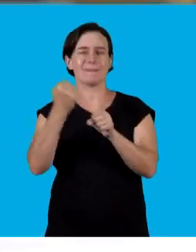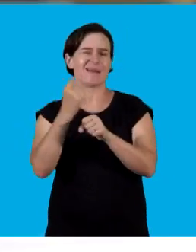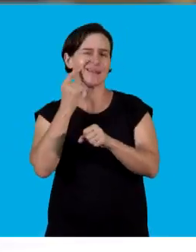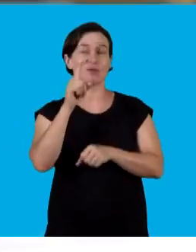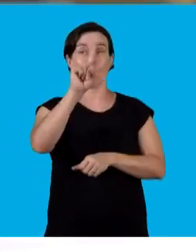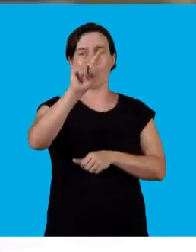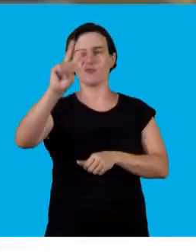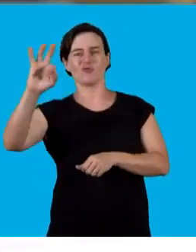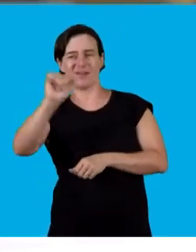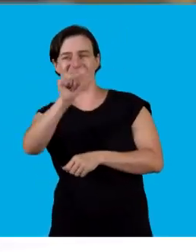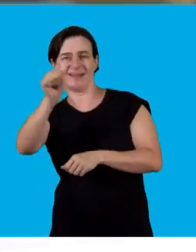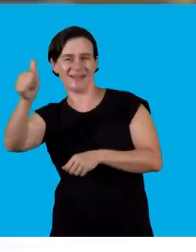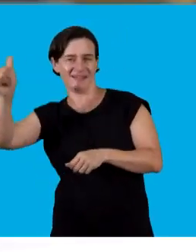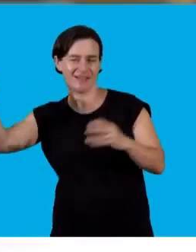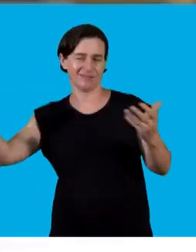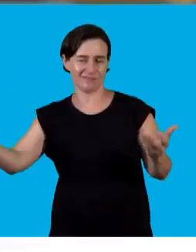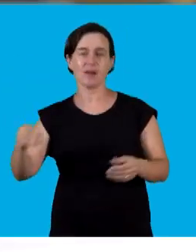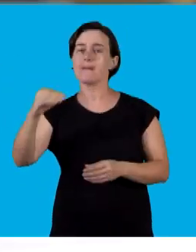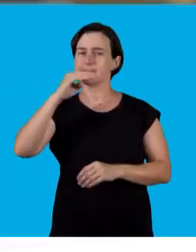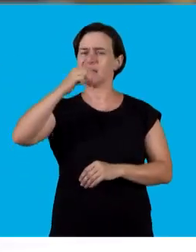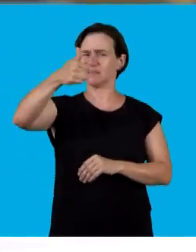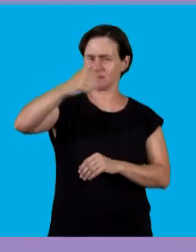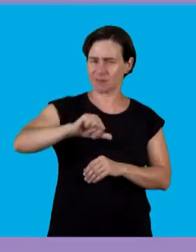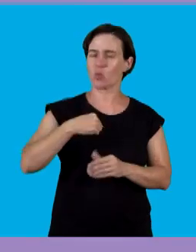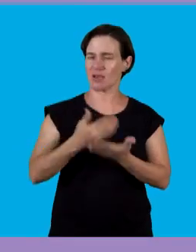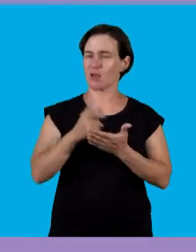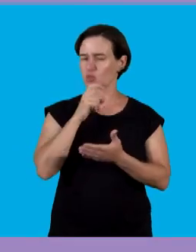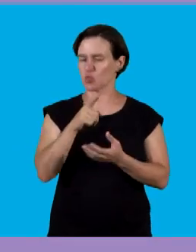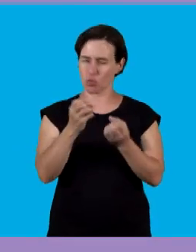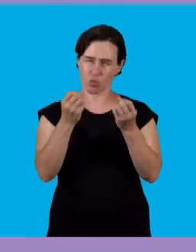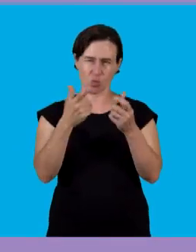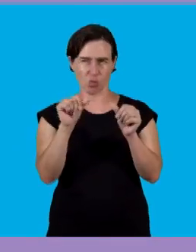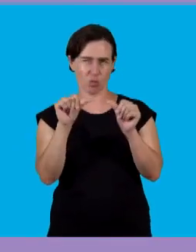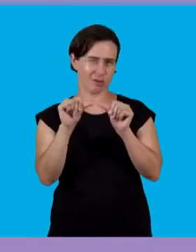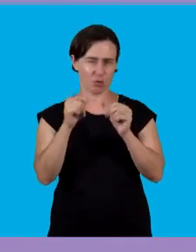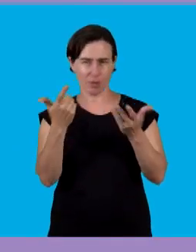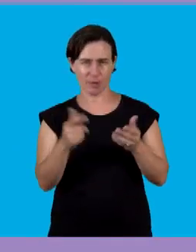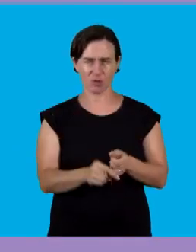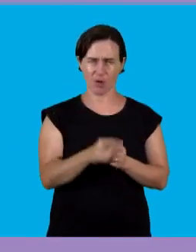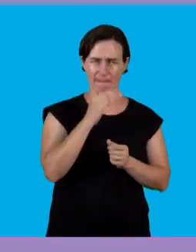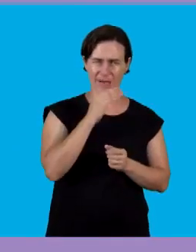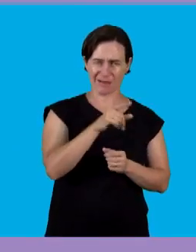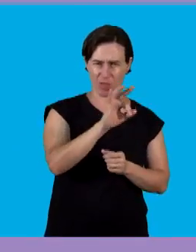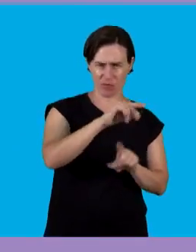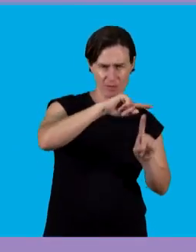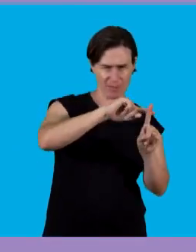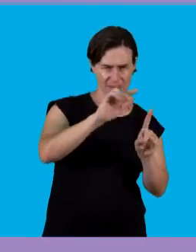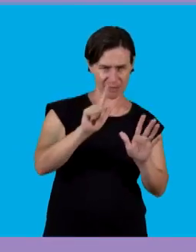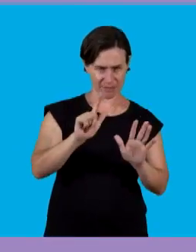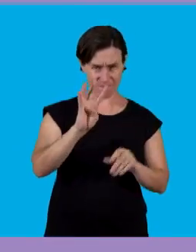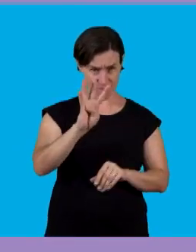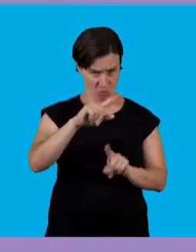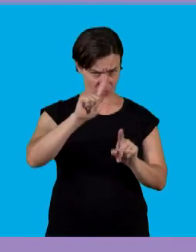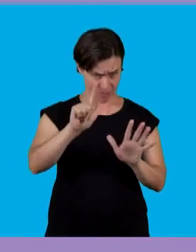numbers. We can see that from the 7 to the 11, we just added that 4. So what can